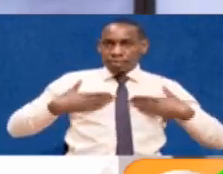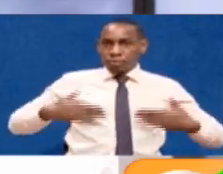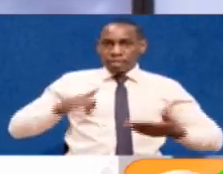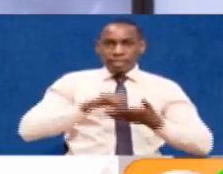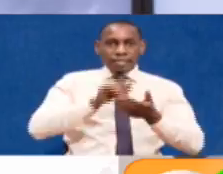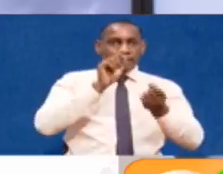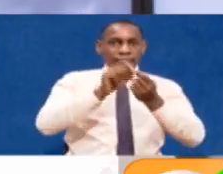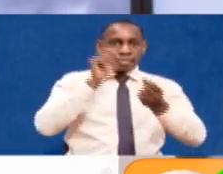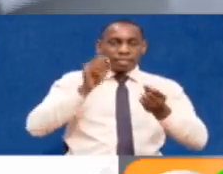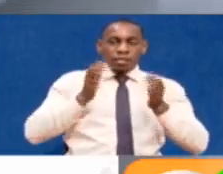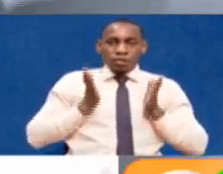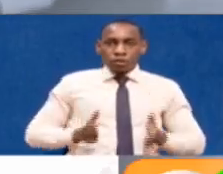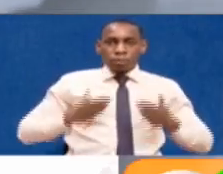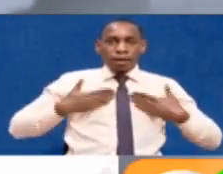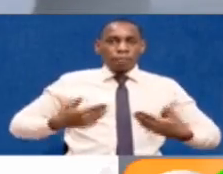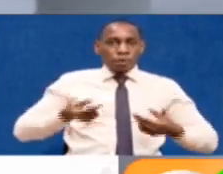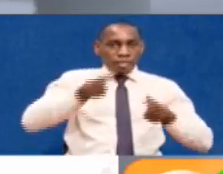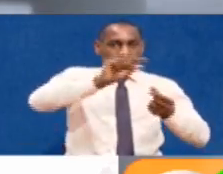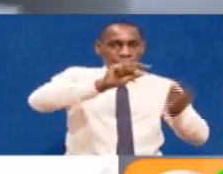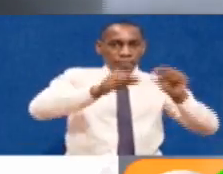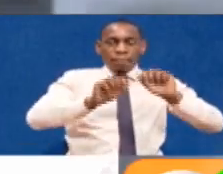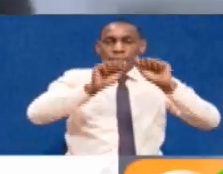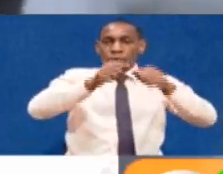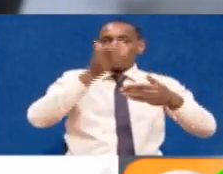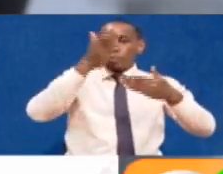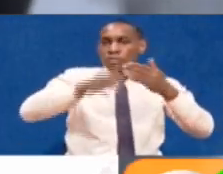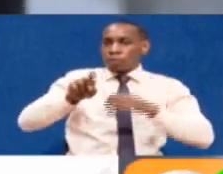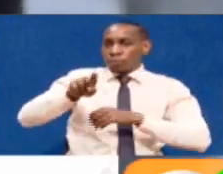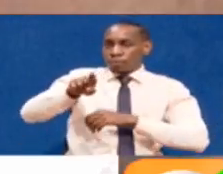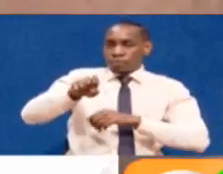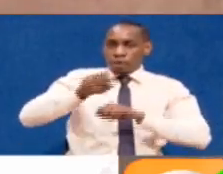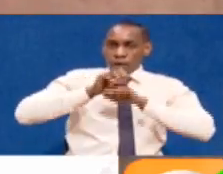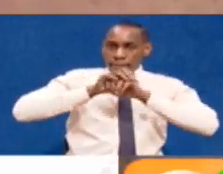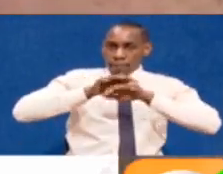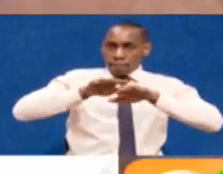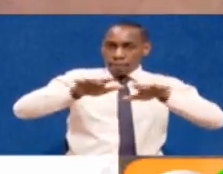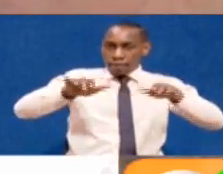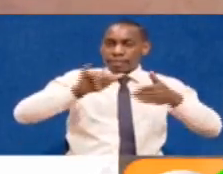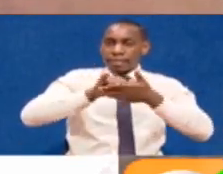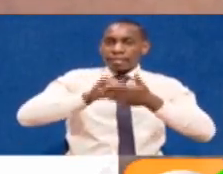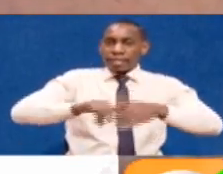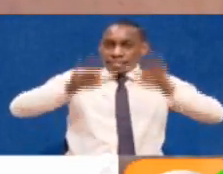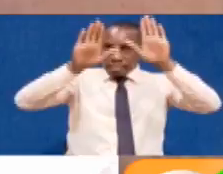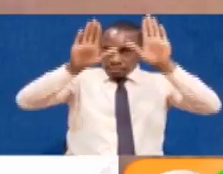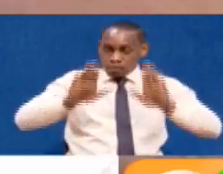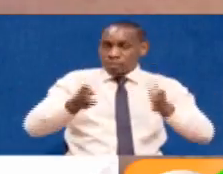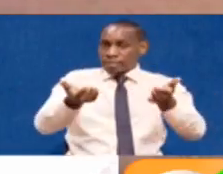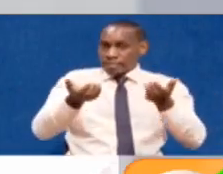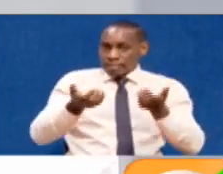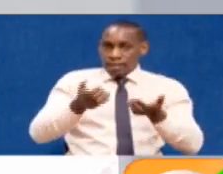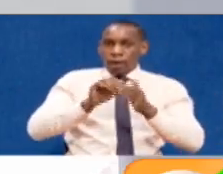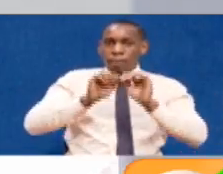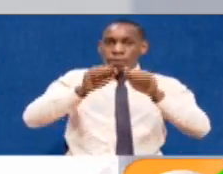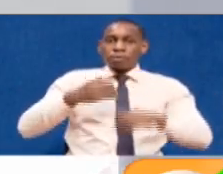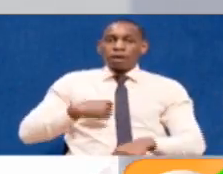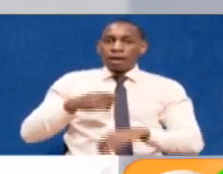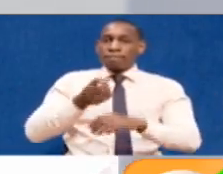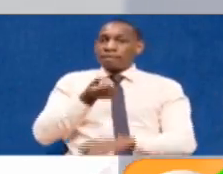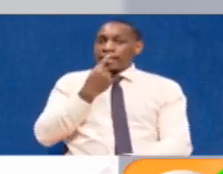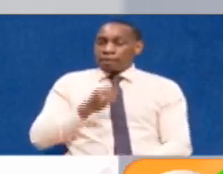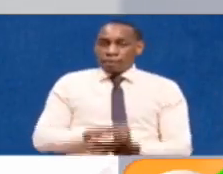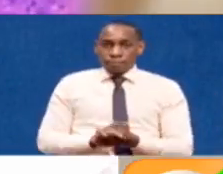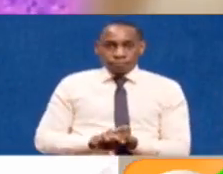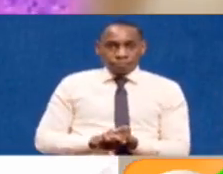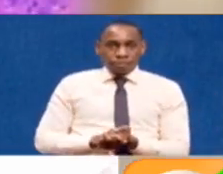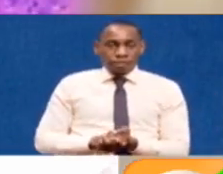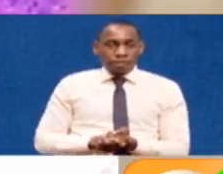in human cells in the lab and were able to stop the virus from replicating. That is a key requirement for an effective vaccine. So